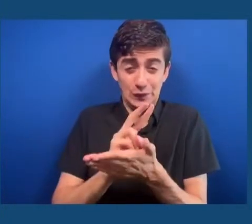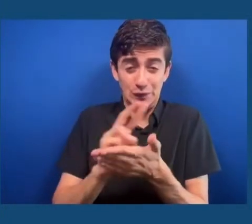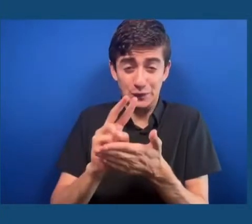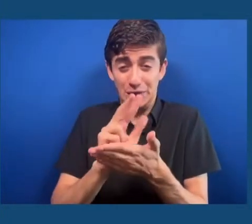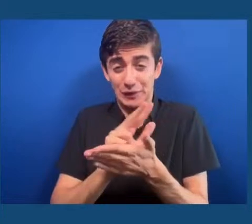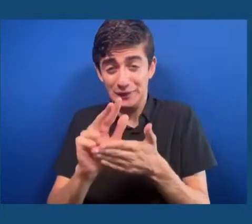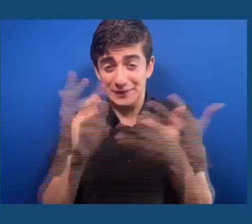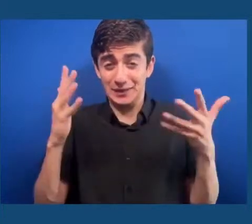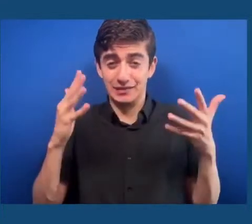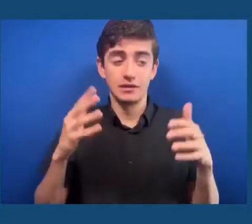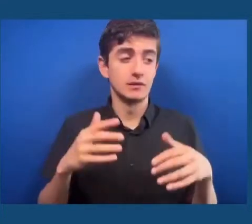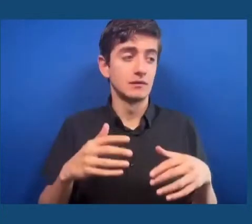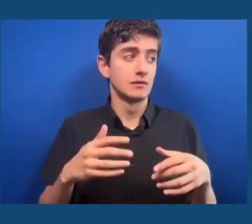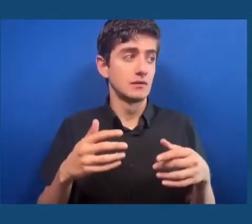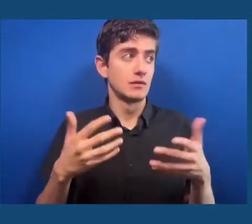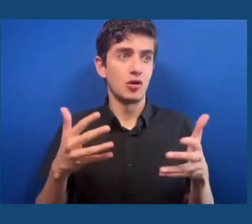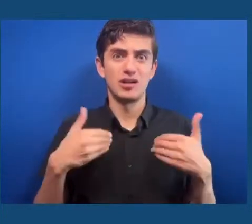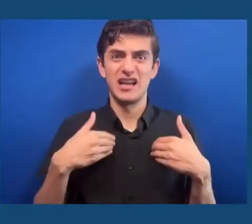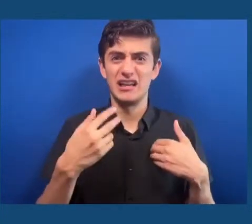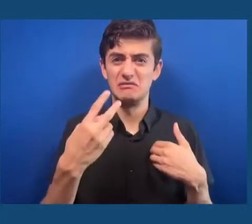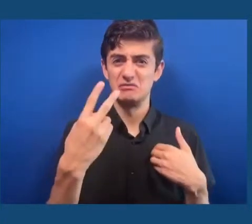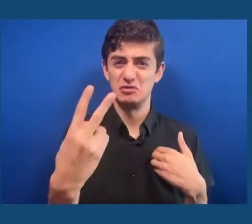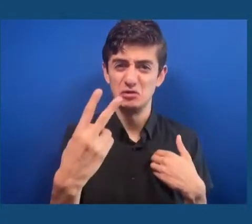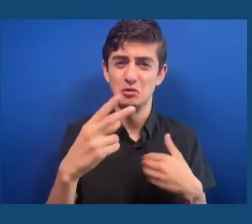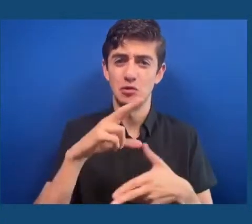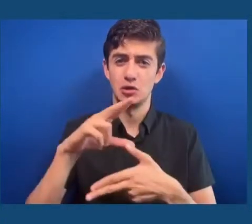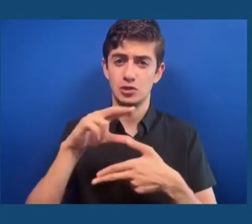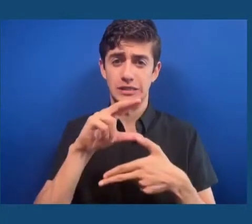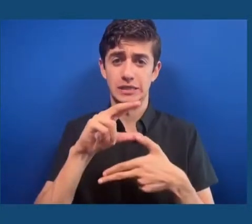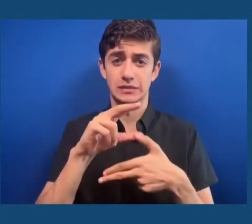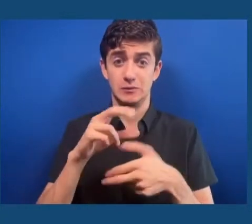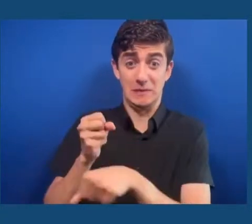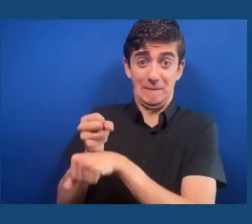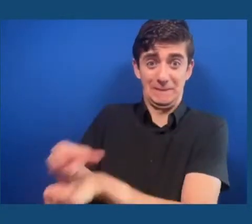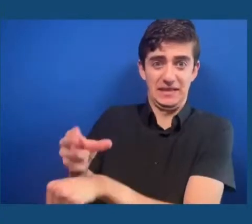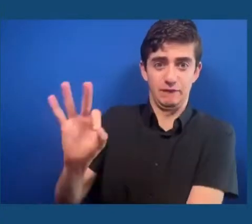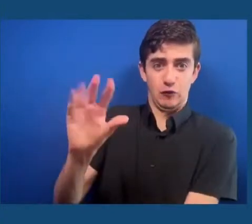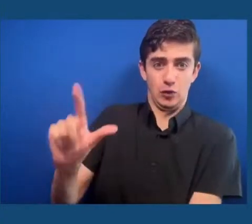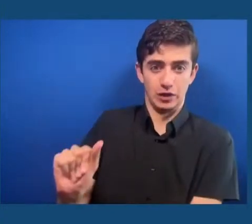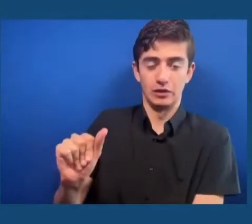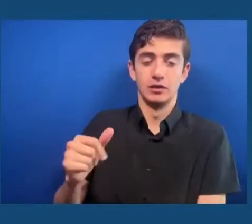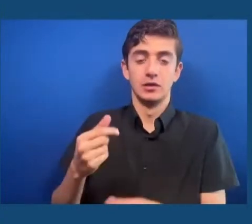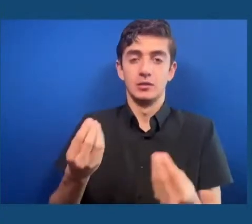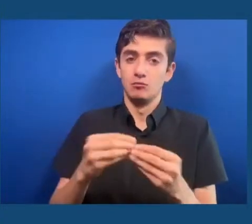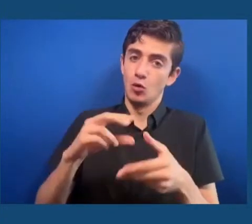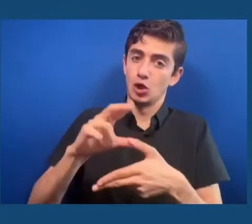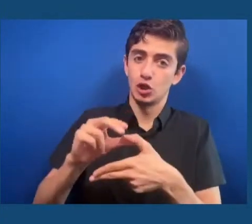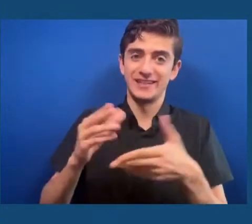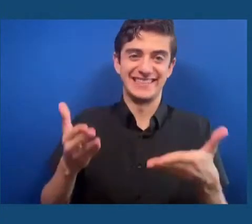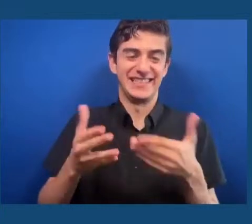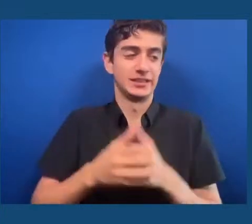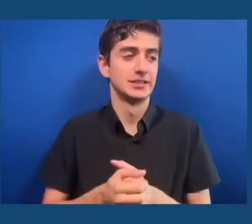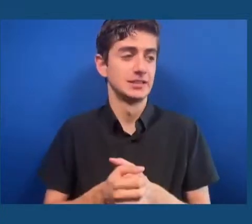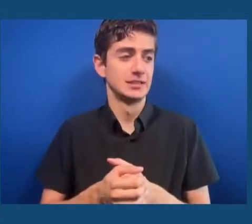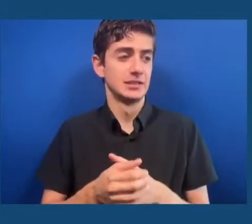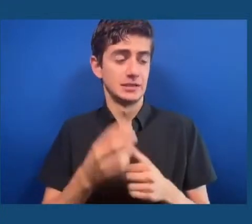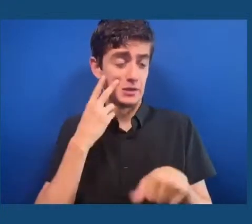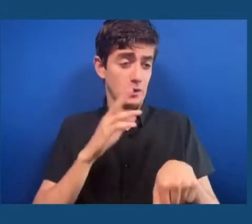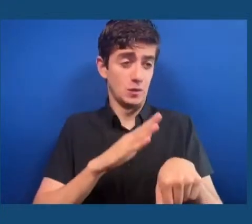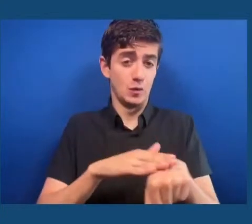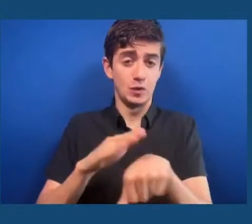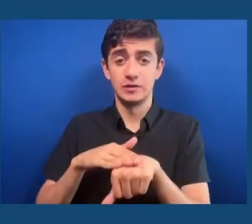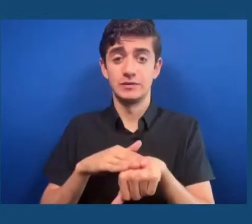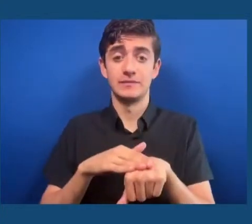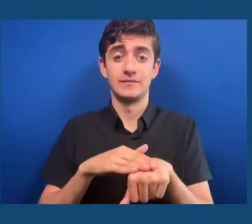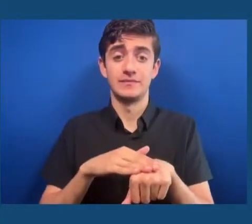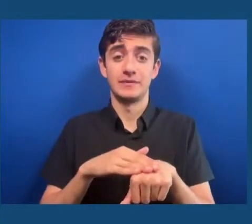Florida had. I was out here the weekend before I became governor. We had the warnings that there was a storm coming this way. I was literally on the beach just saying,